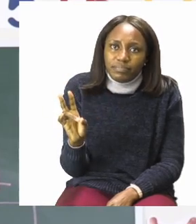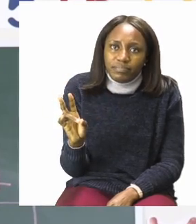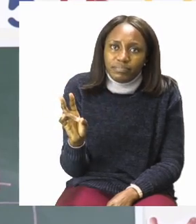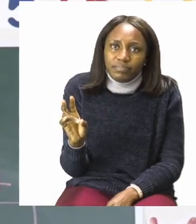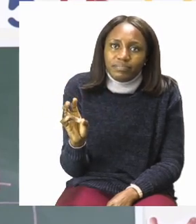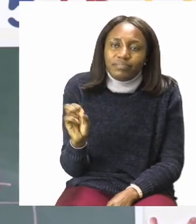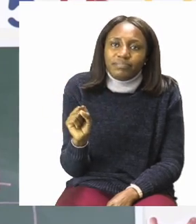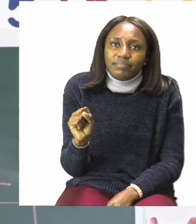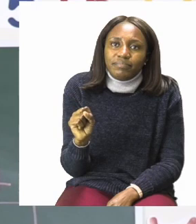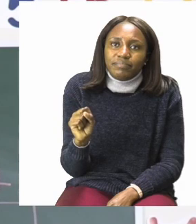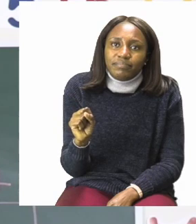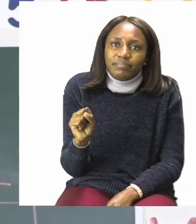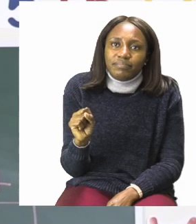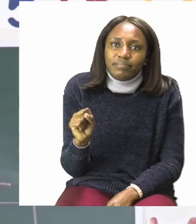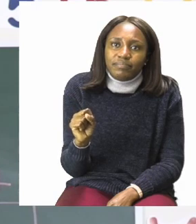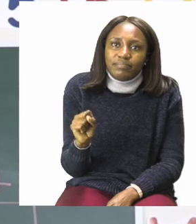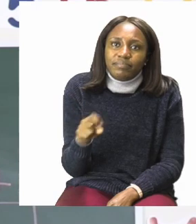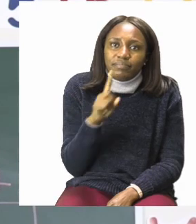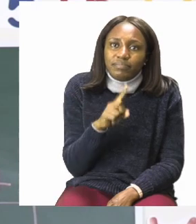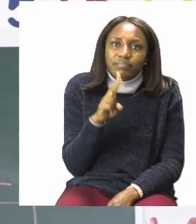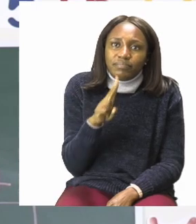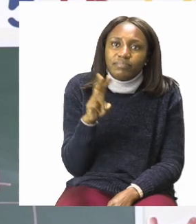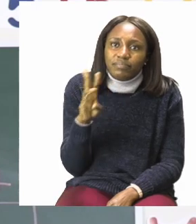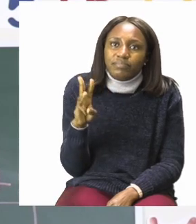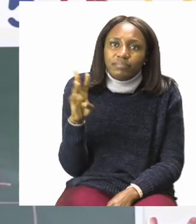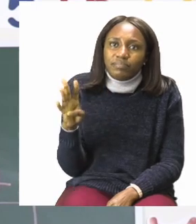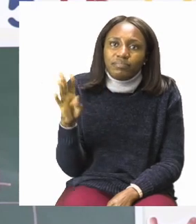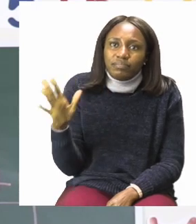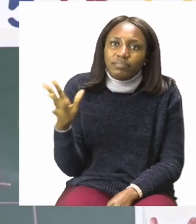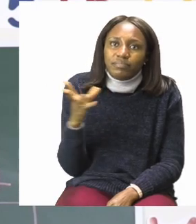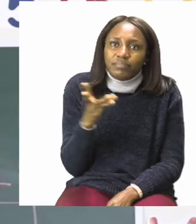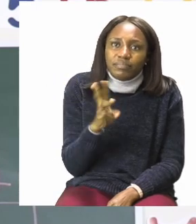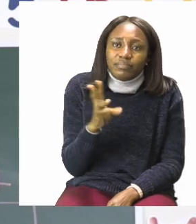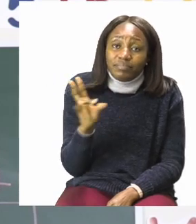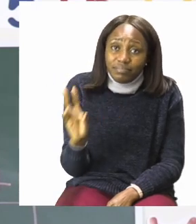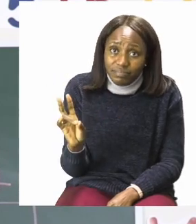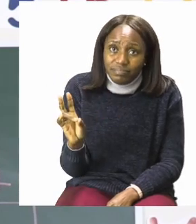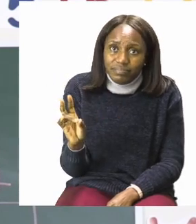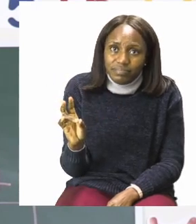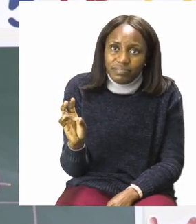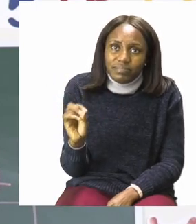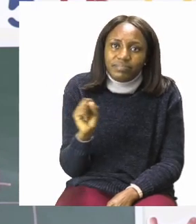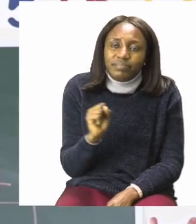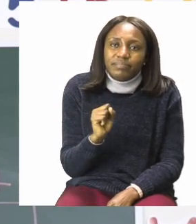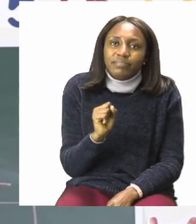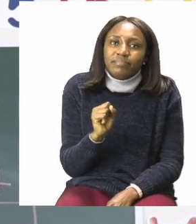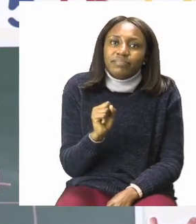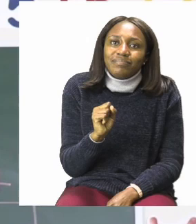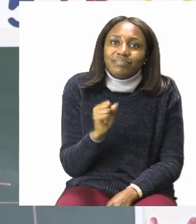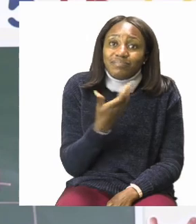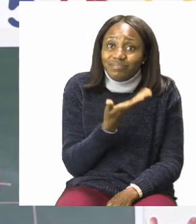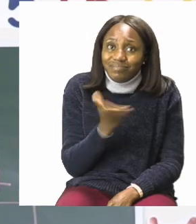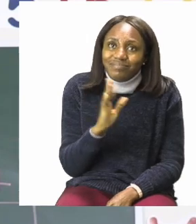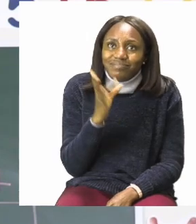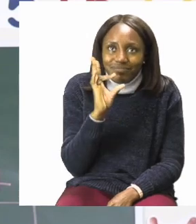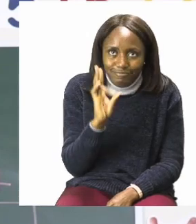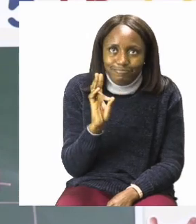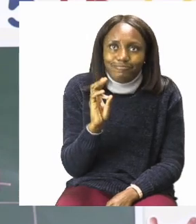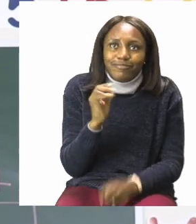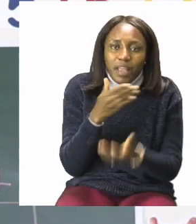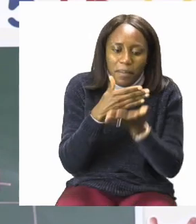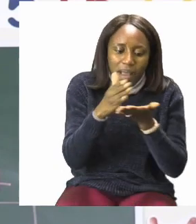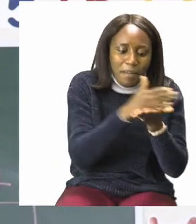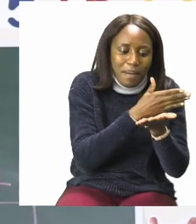7. We have 7. 1, 2, 3, 4, 5, 6, 7. We also have